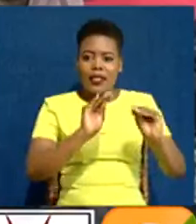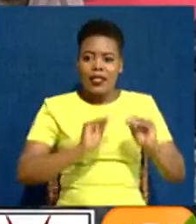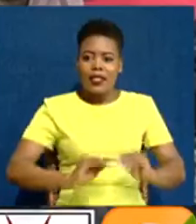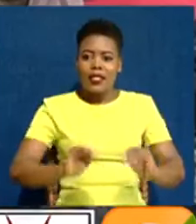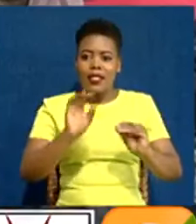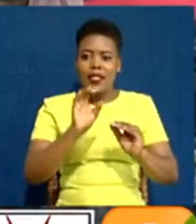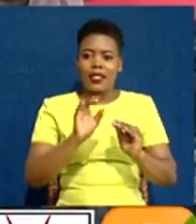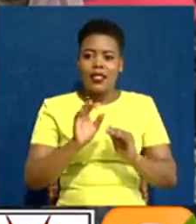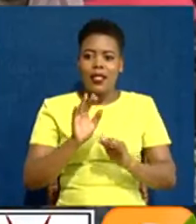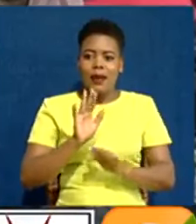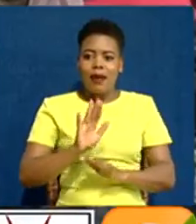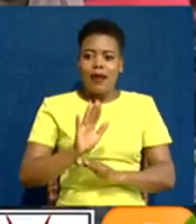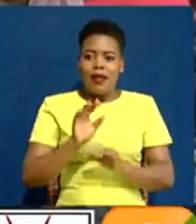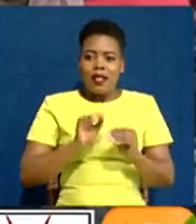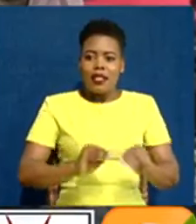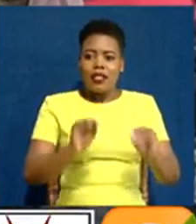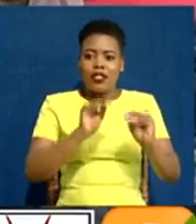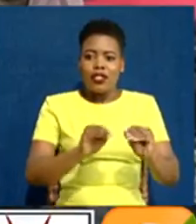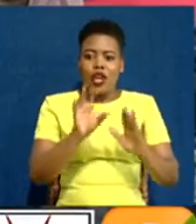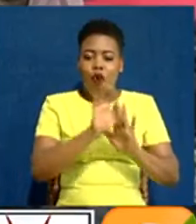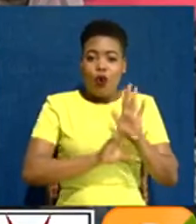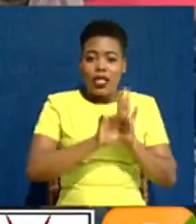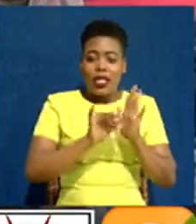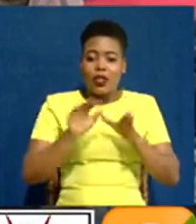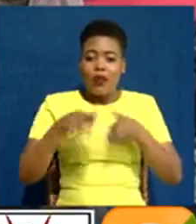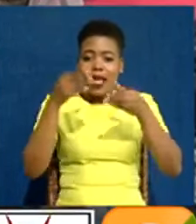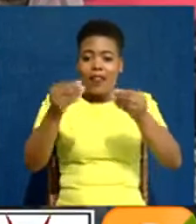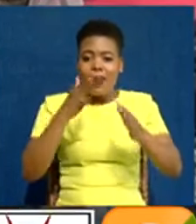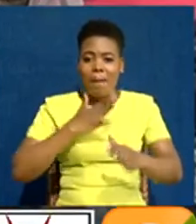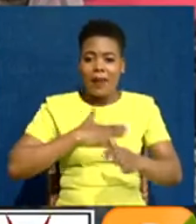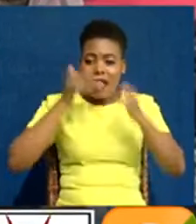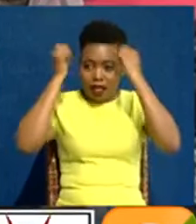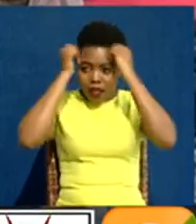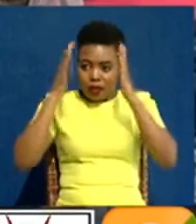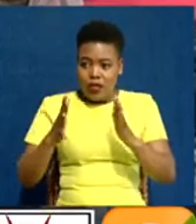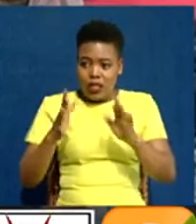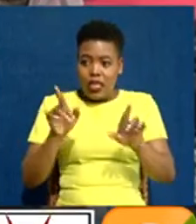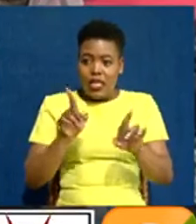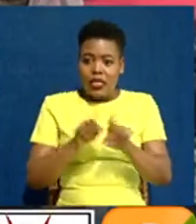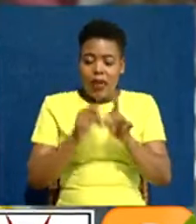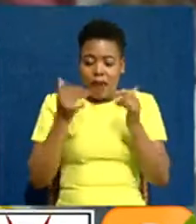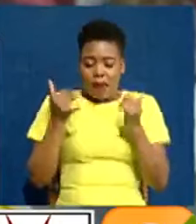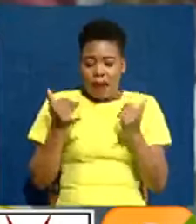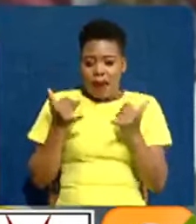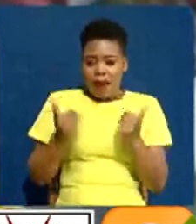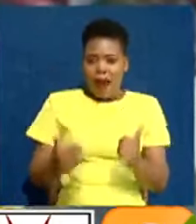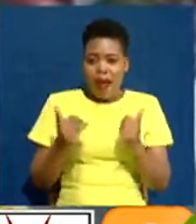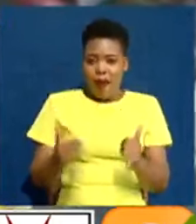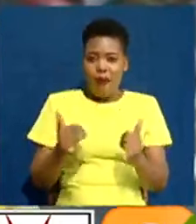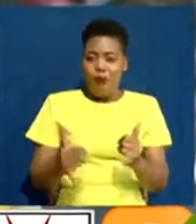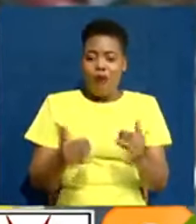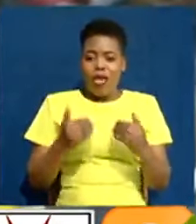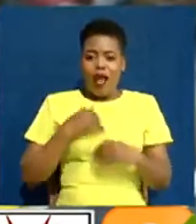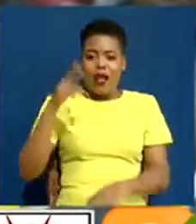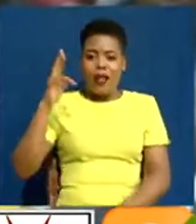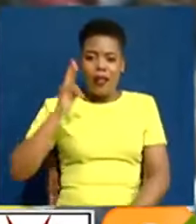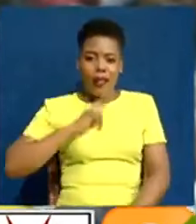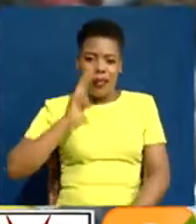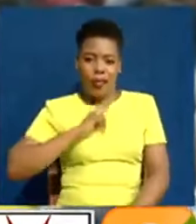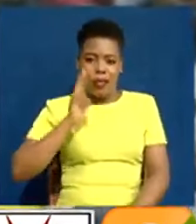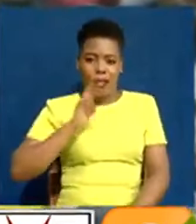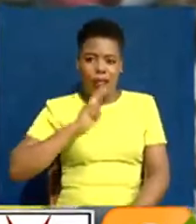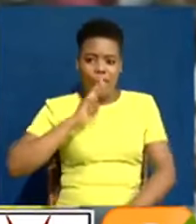courses that they were offering to our students, and we ran the real risk